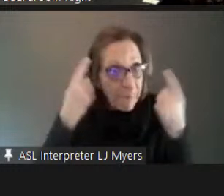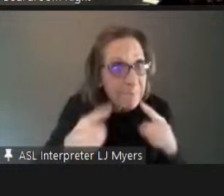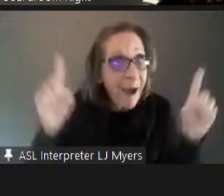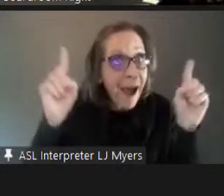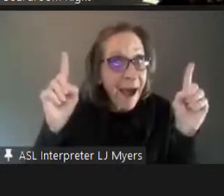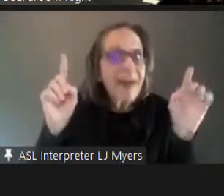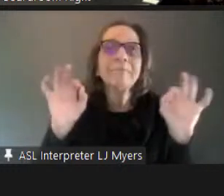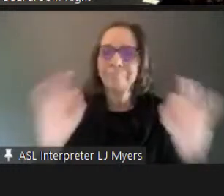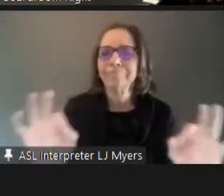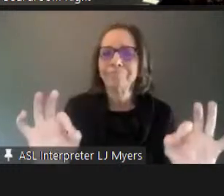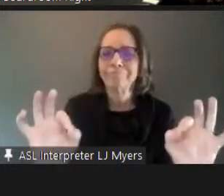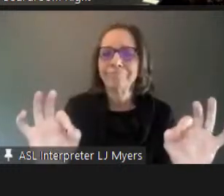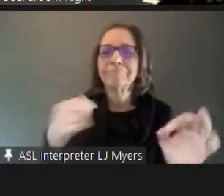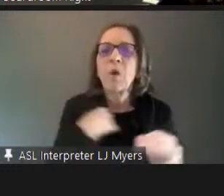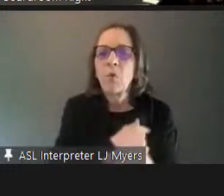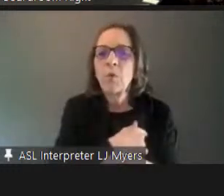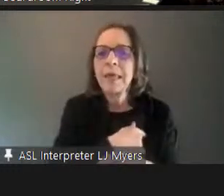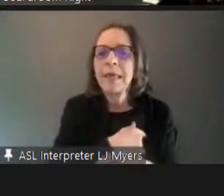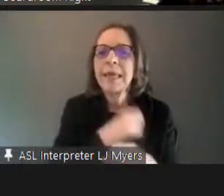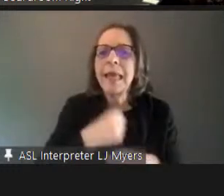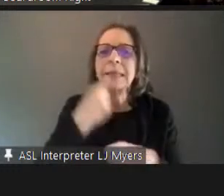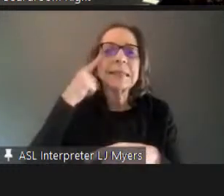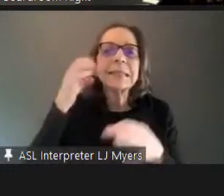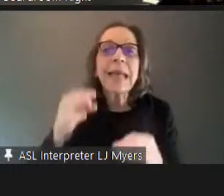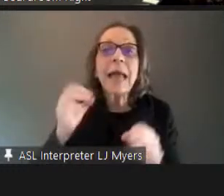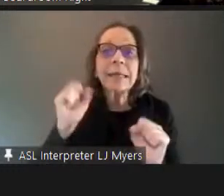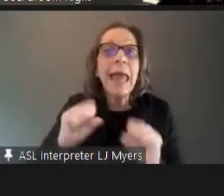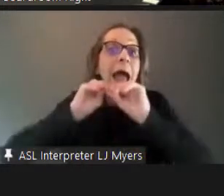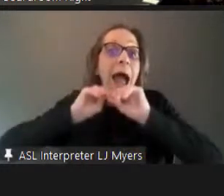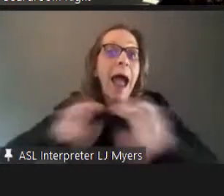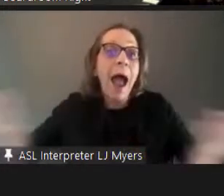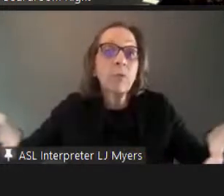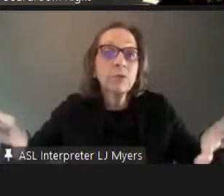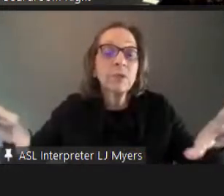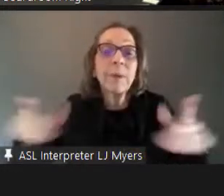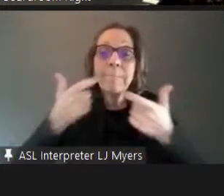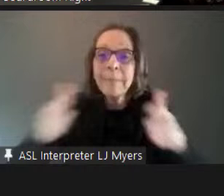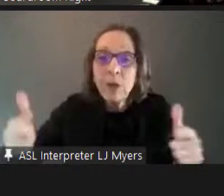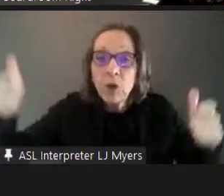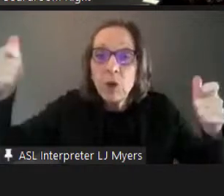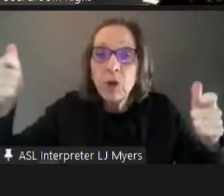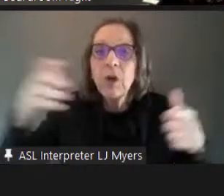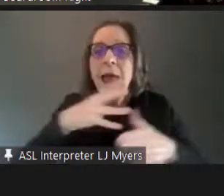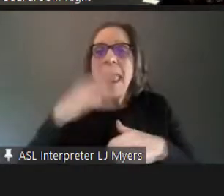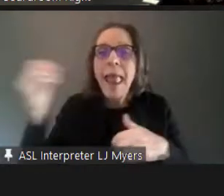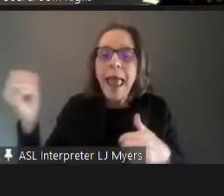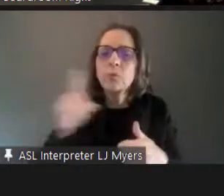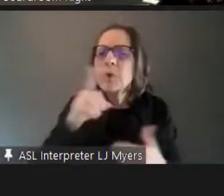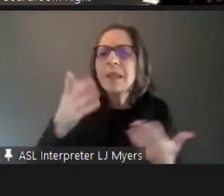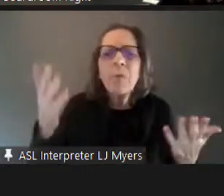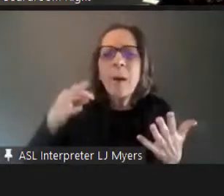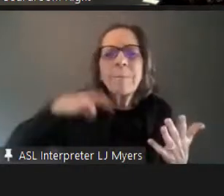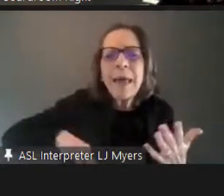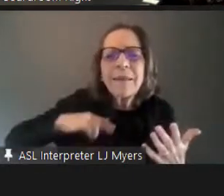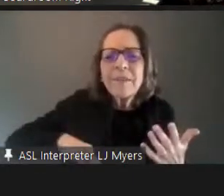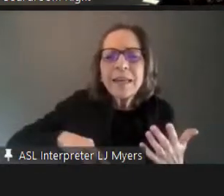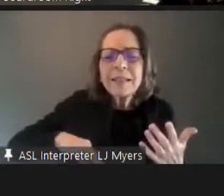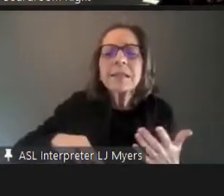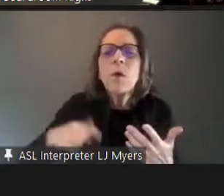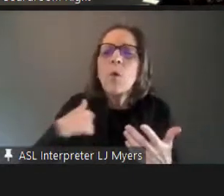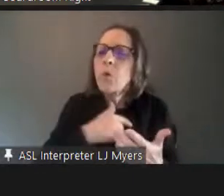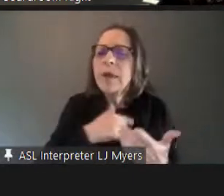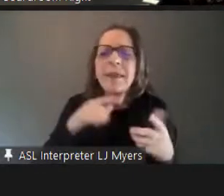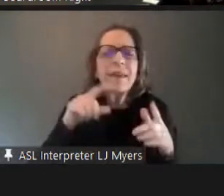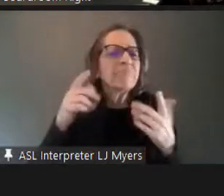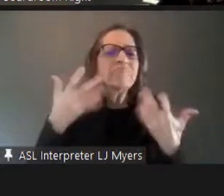decision comes in. Can we do it at scale? Does it make sense for us to try to do at the agency? And what's really beneficial for that is we've done a